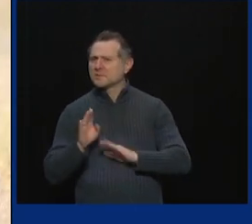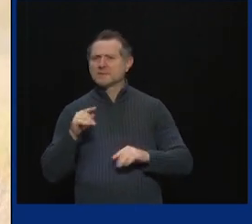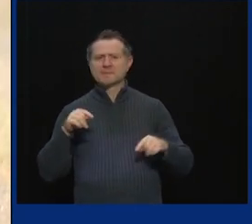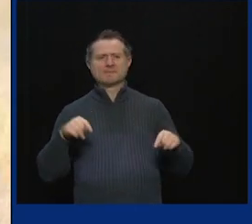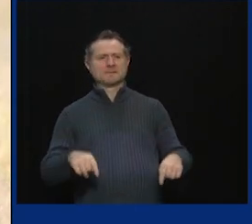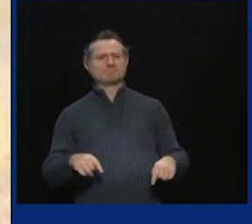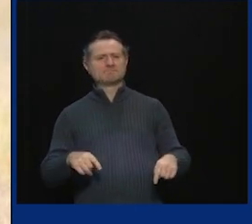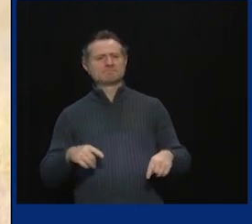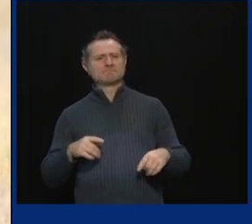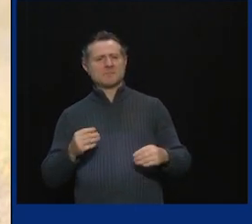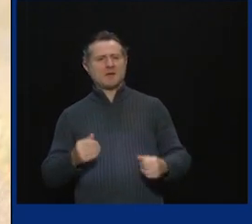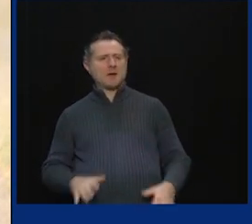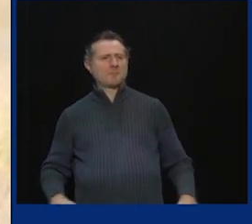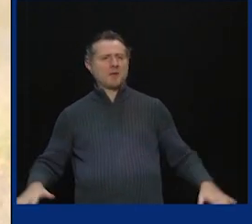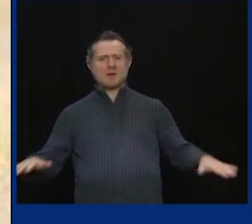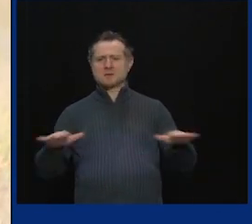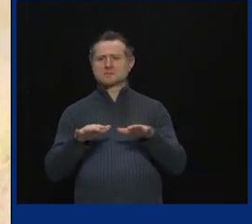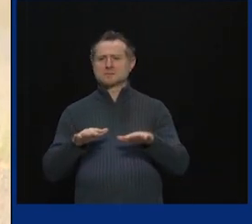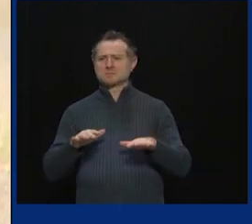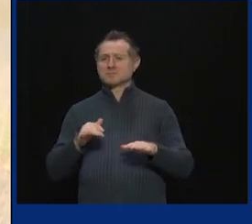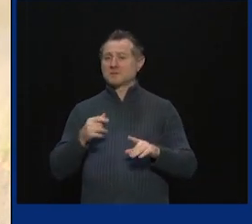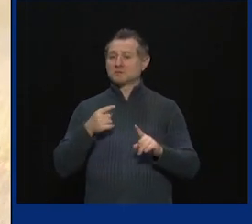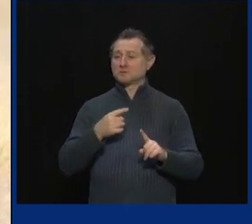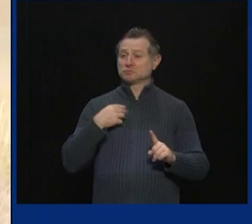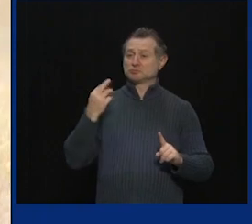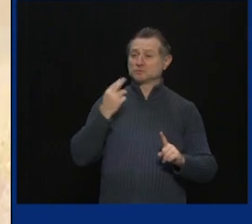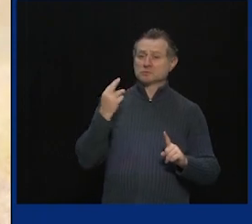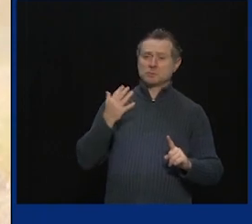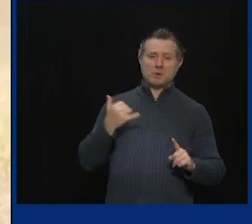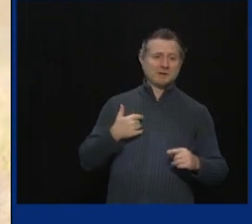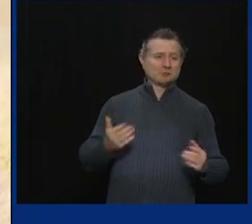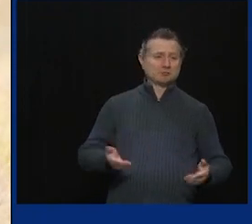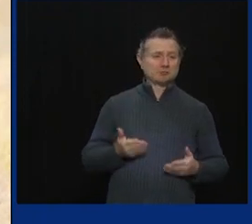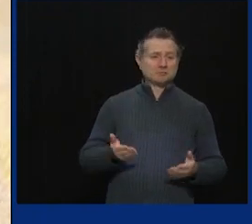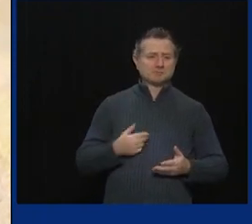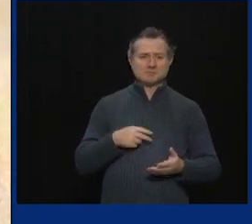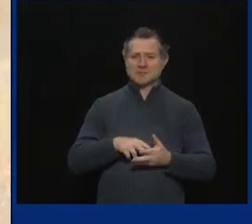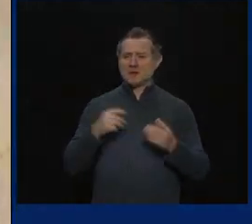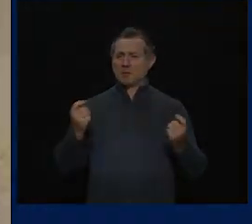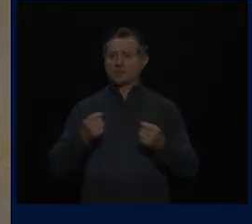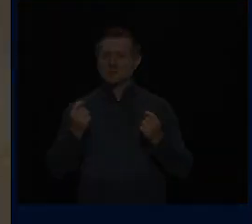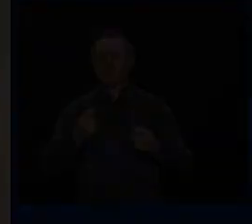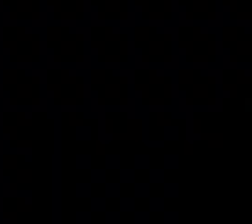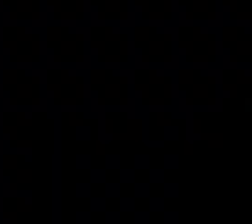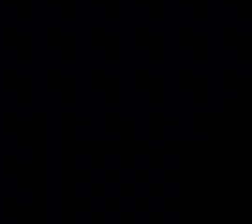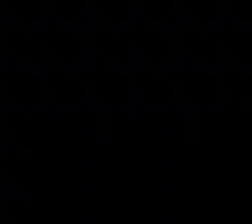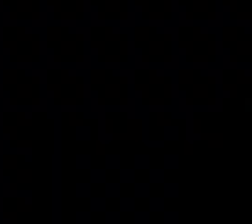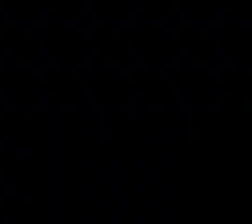today celebrating Plug Power's announcement. Thank you. Thank you all.